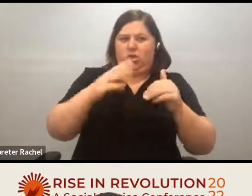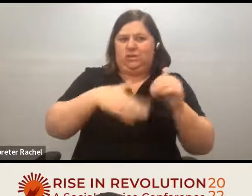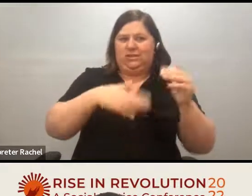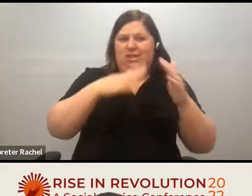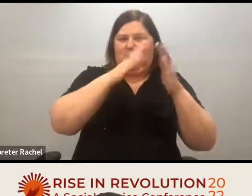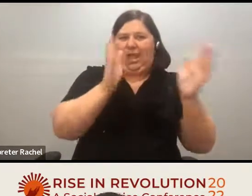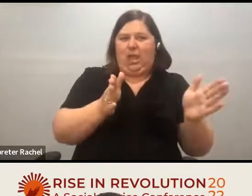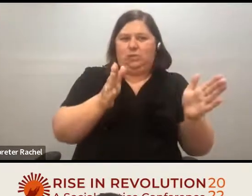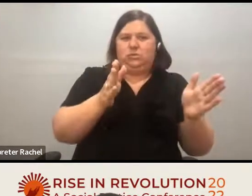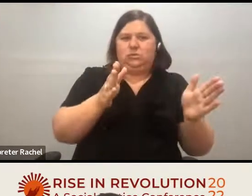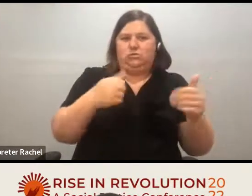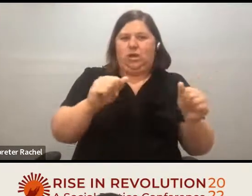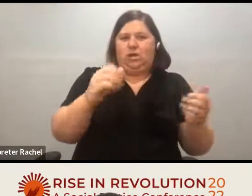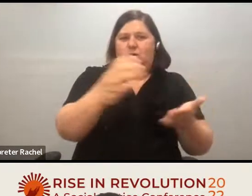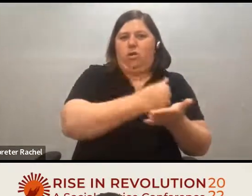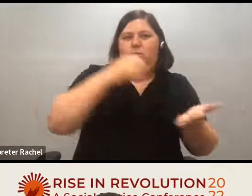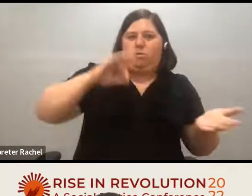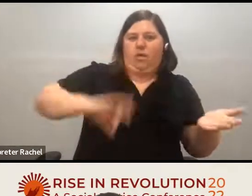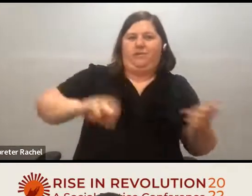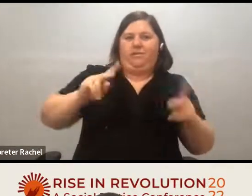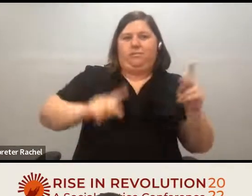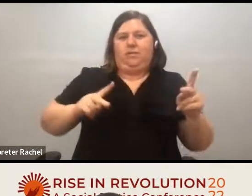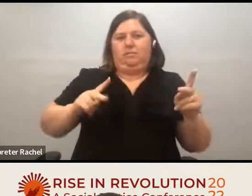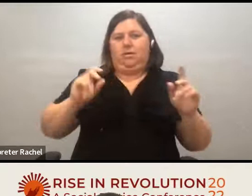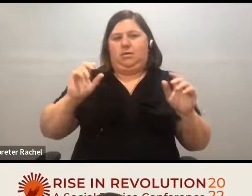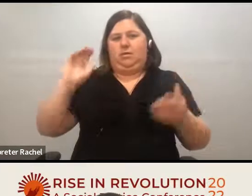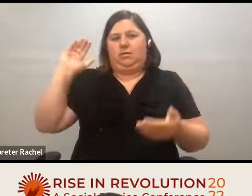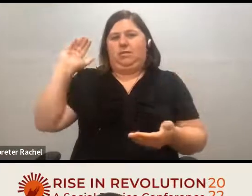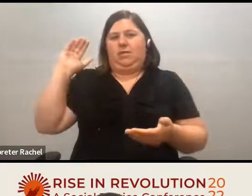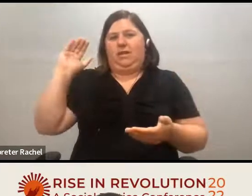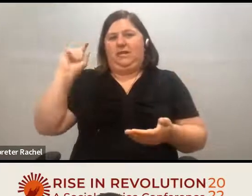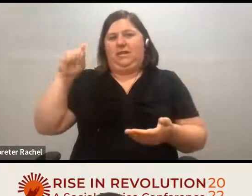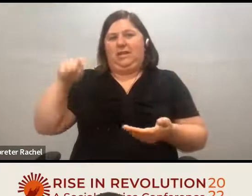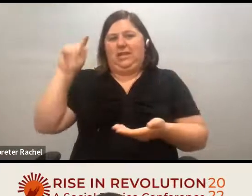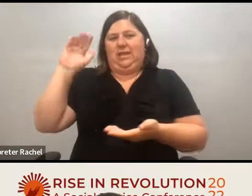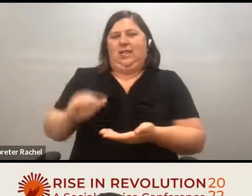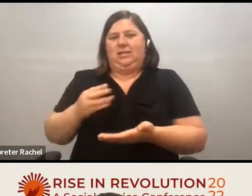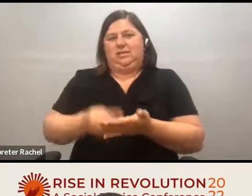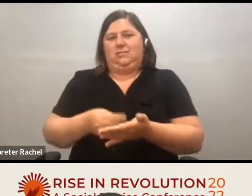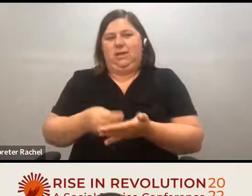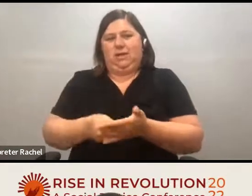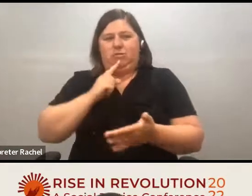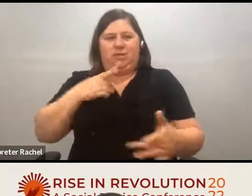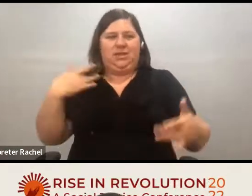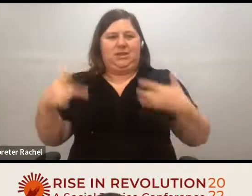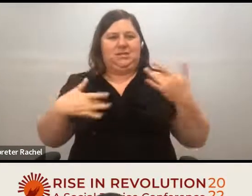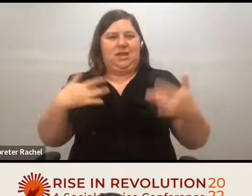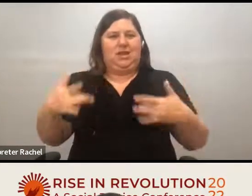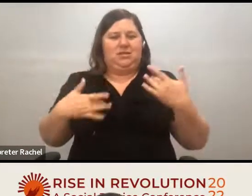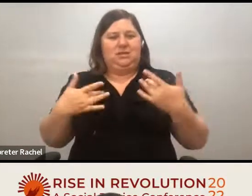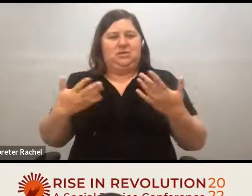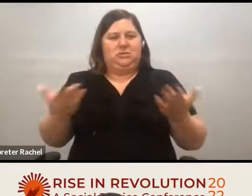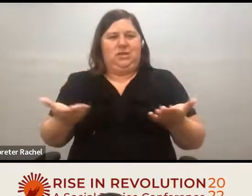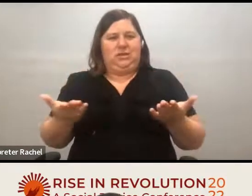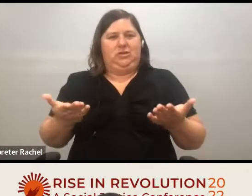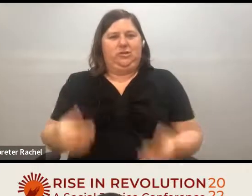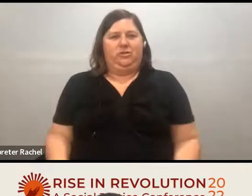market for profit. Like then people can live for less money here, and it's really exciting to be going in this